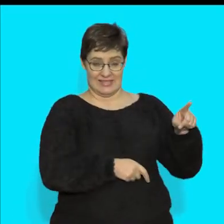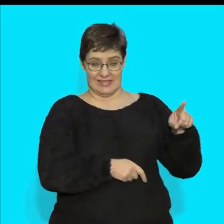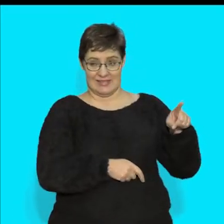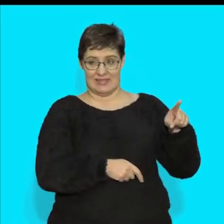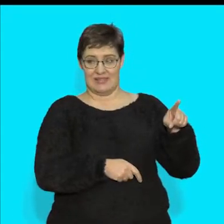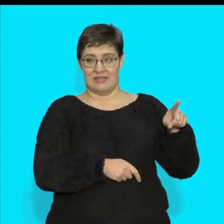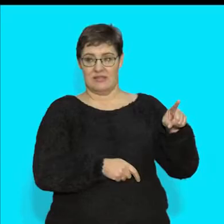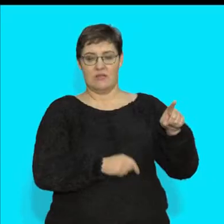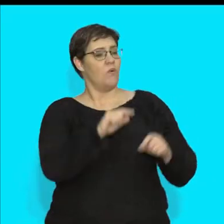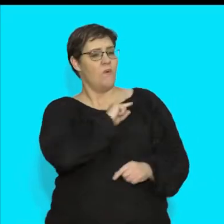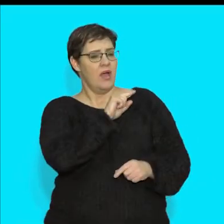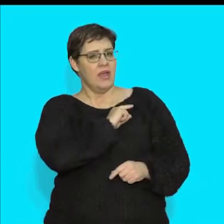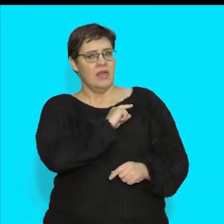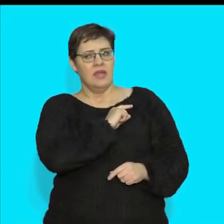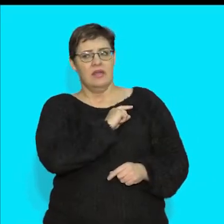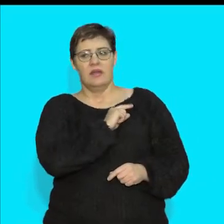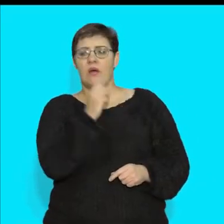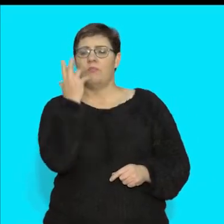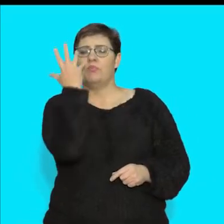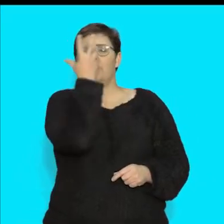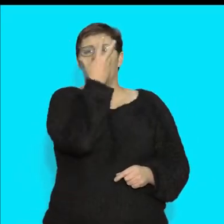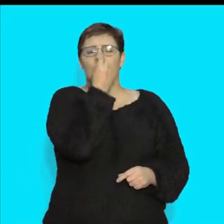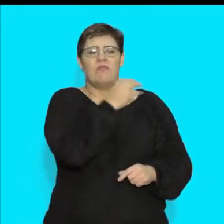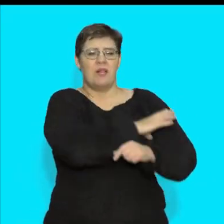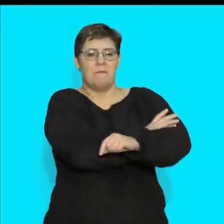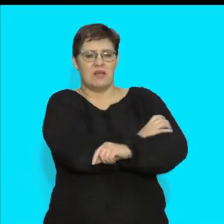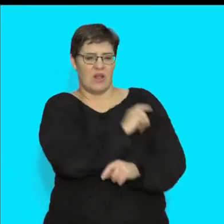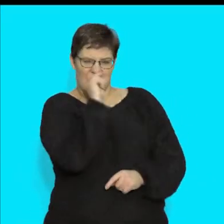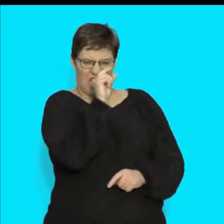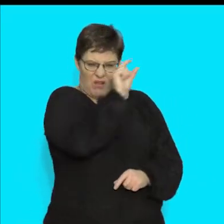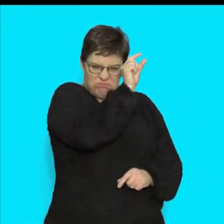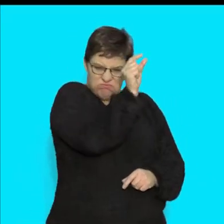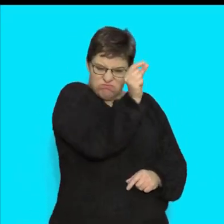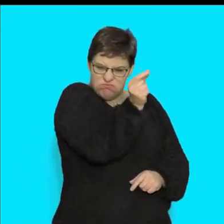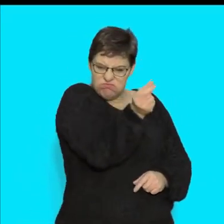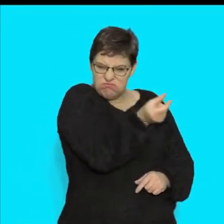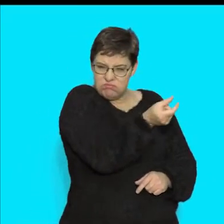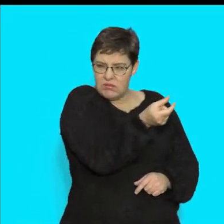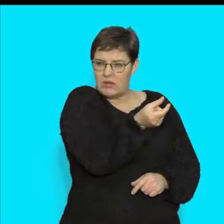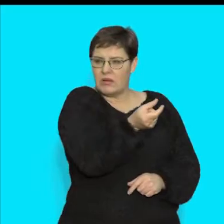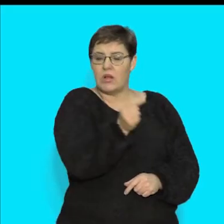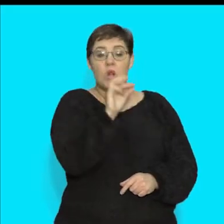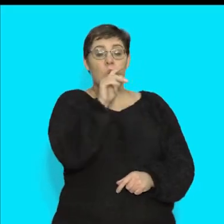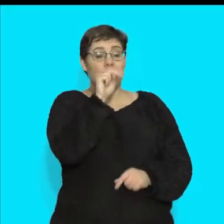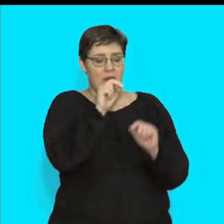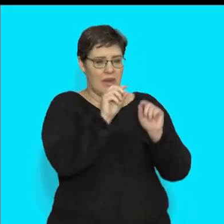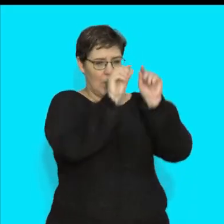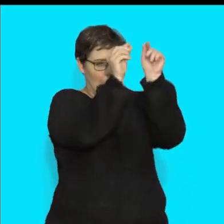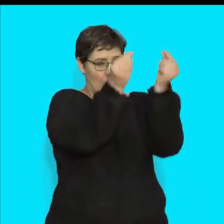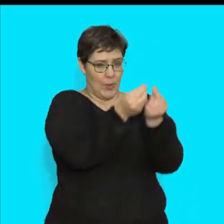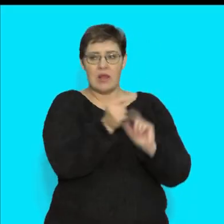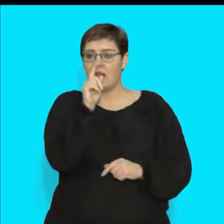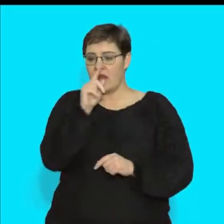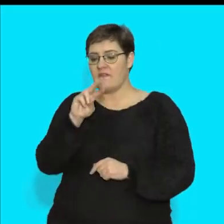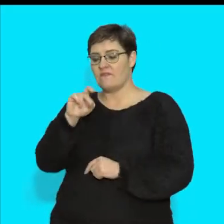This is an artery. Why? Beautiful, thick muscle and a very narrow lumen. Over